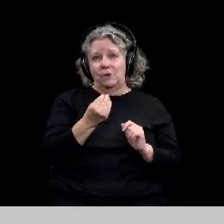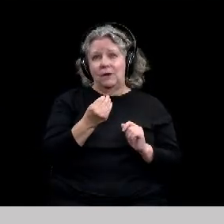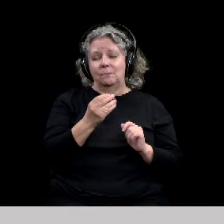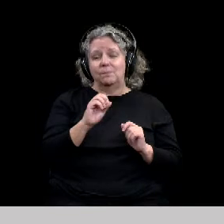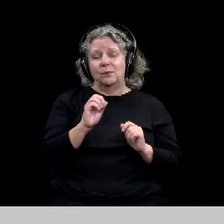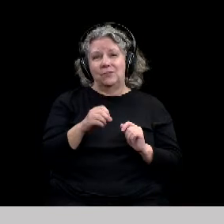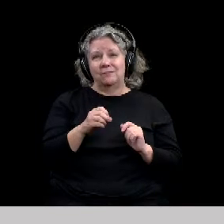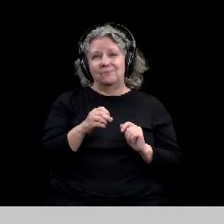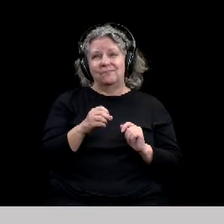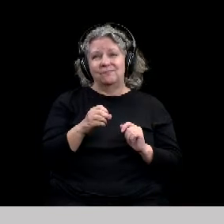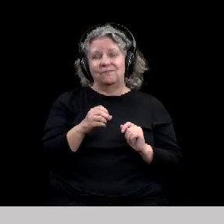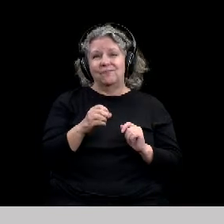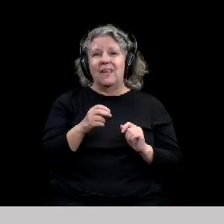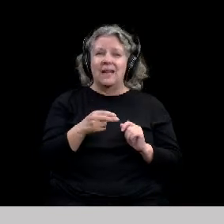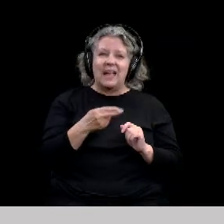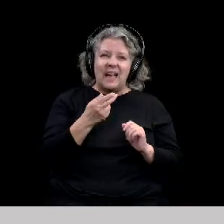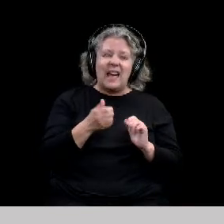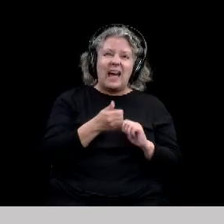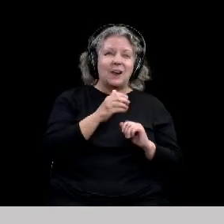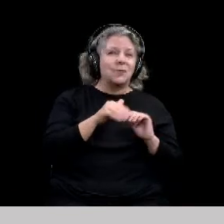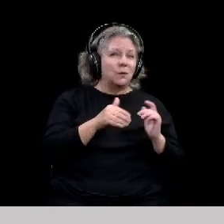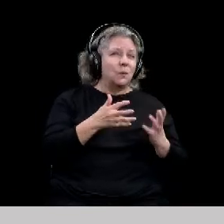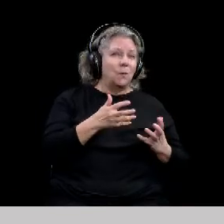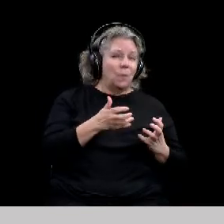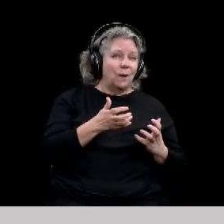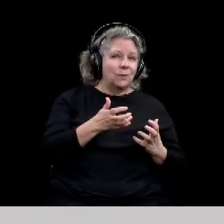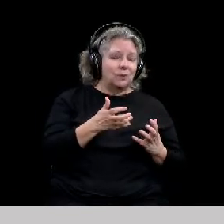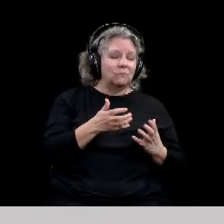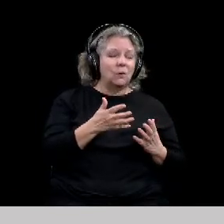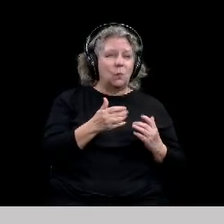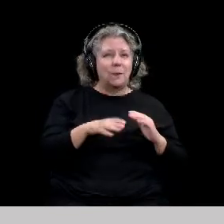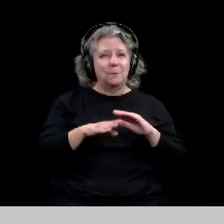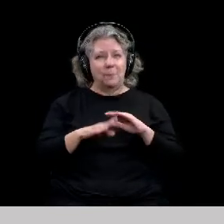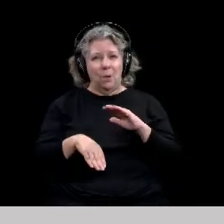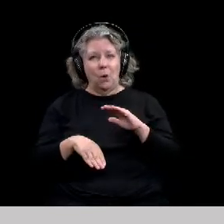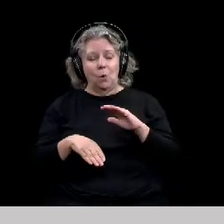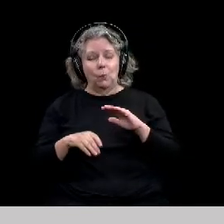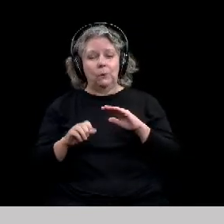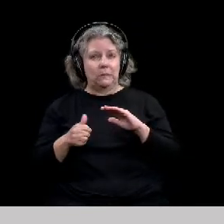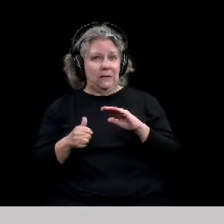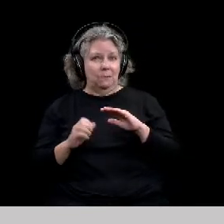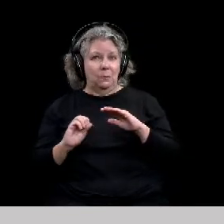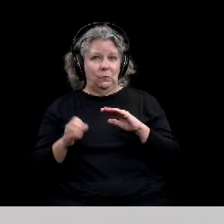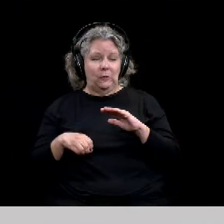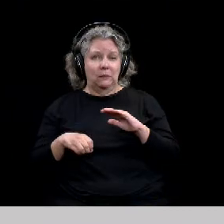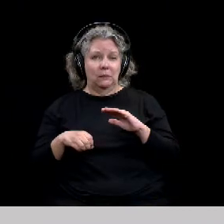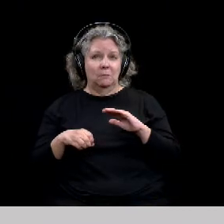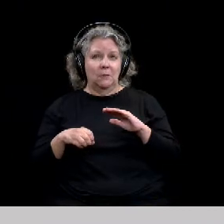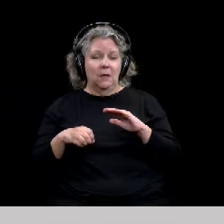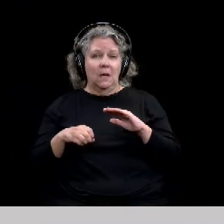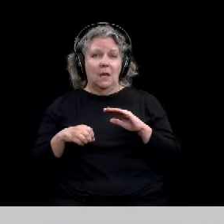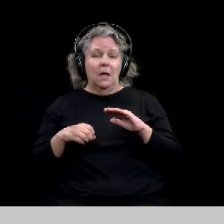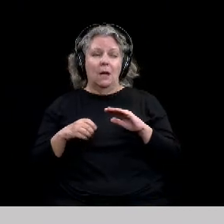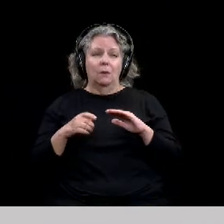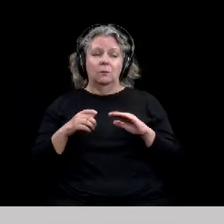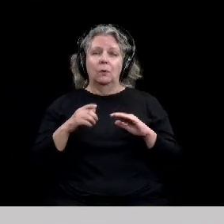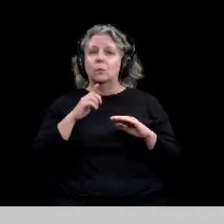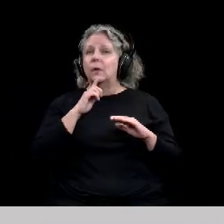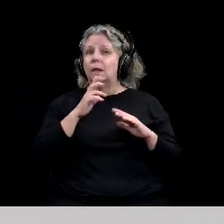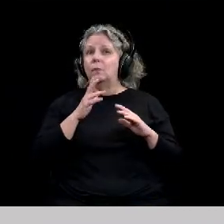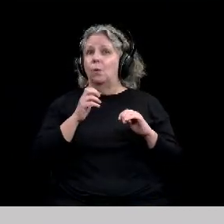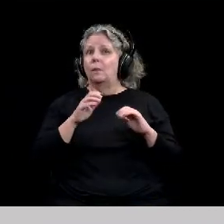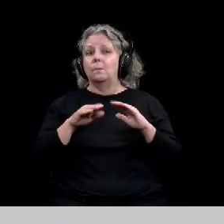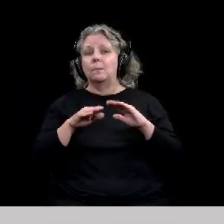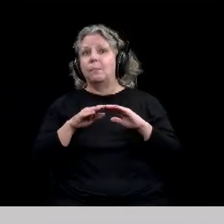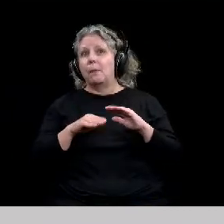rate down below 10% and ideally less than 3%. We need to test more in our community,